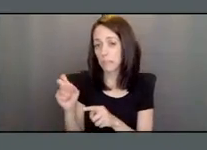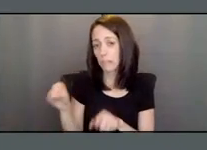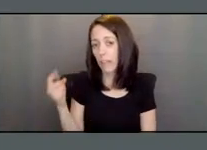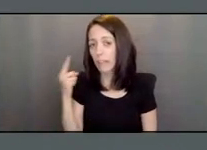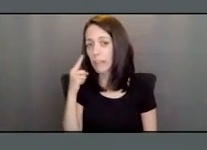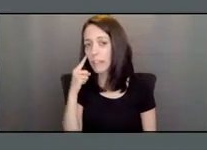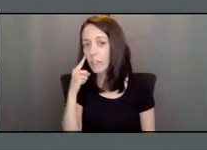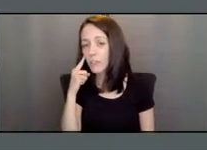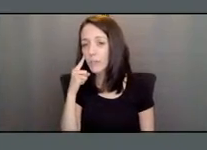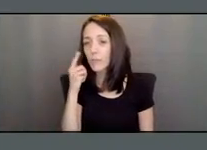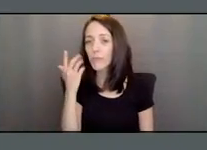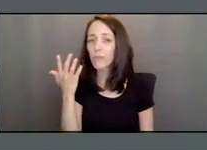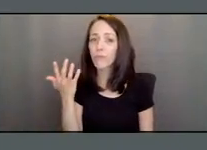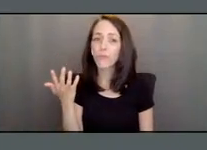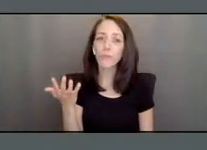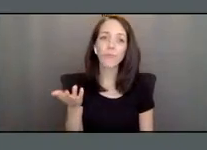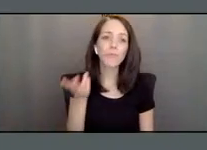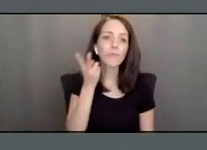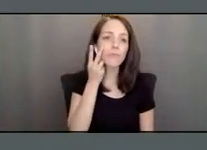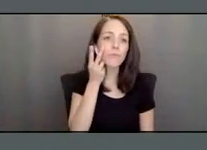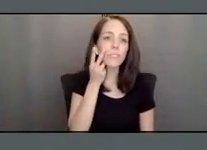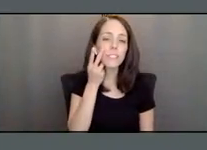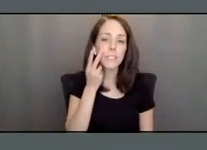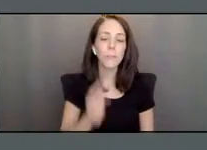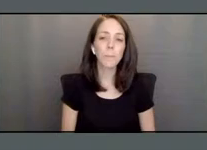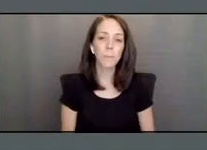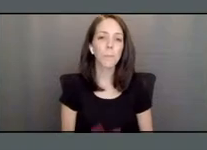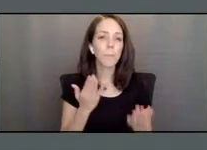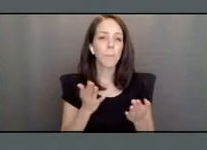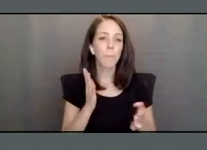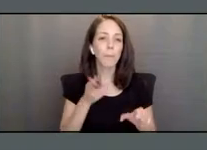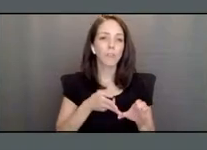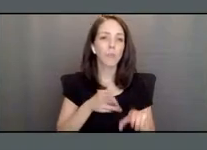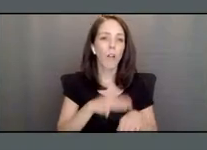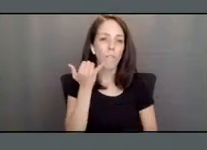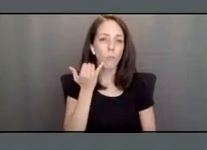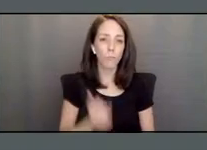See if she can join by phone.